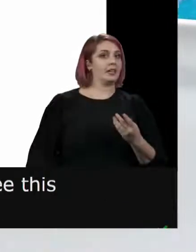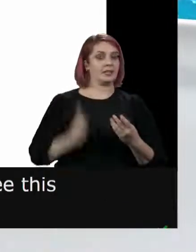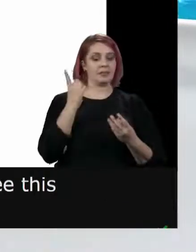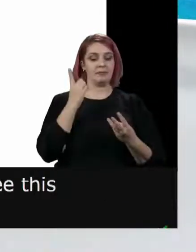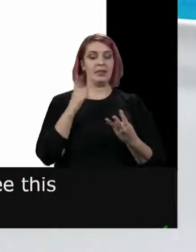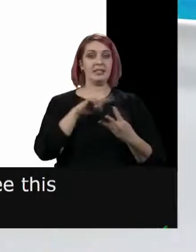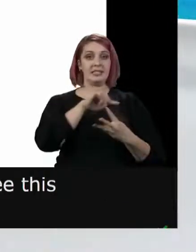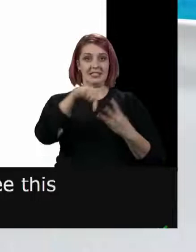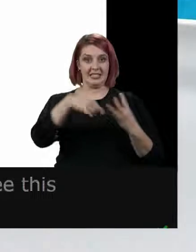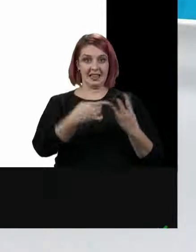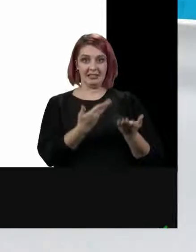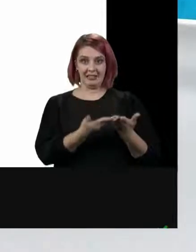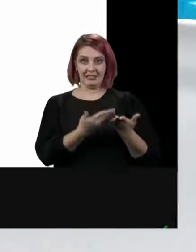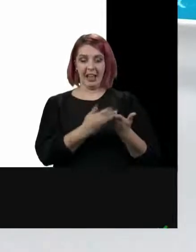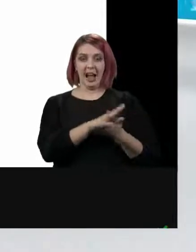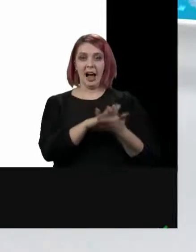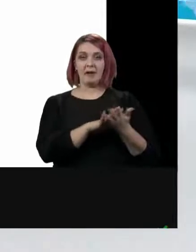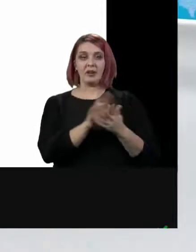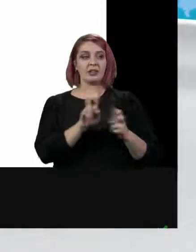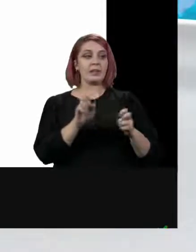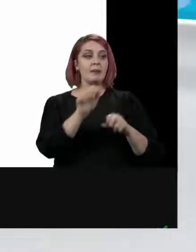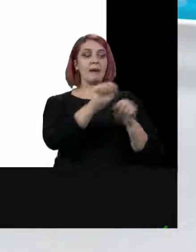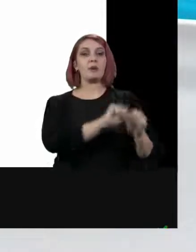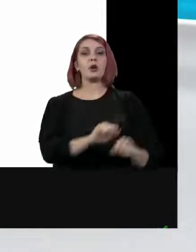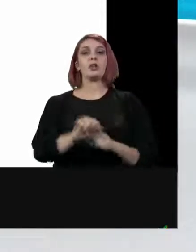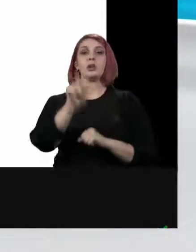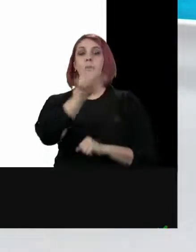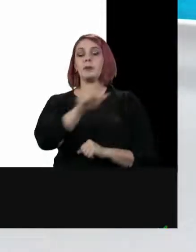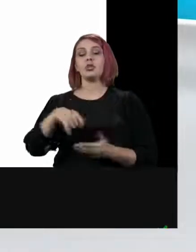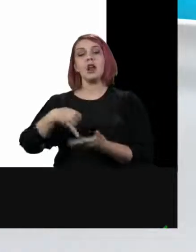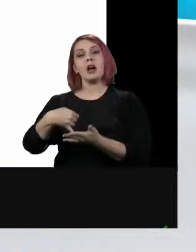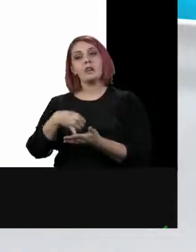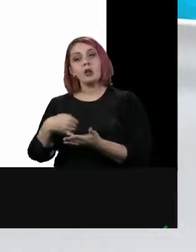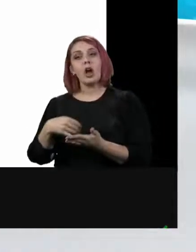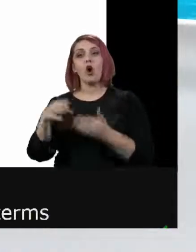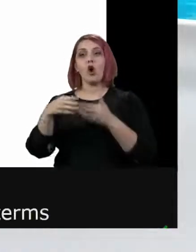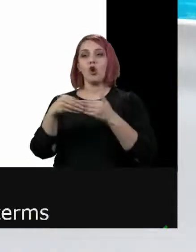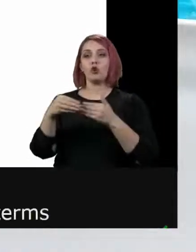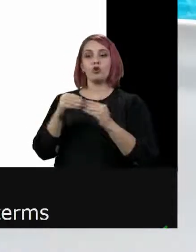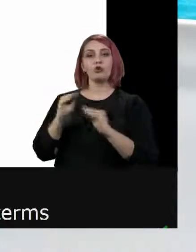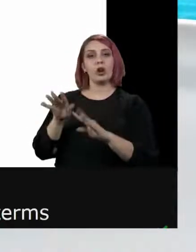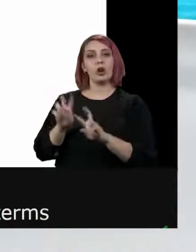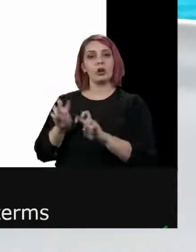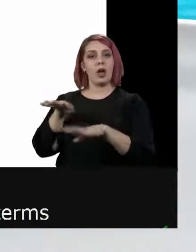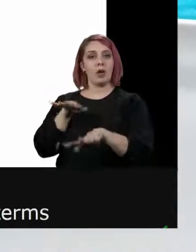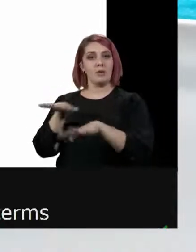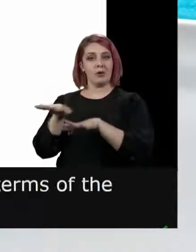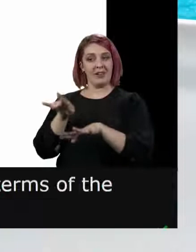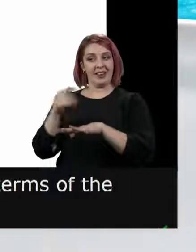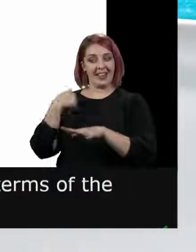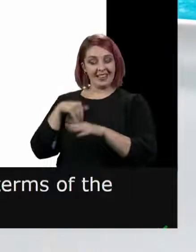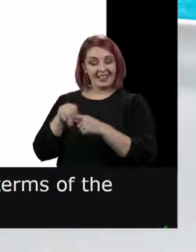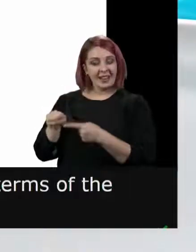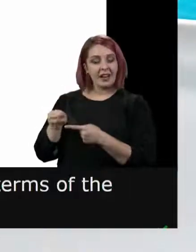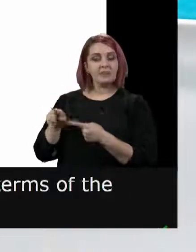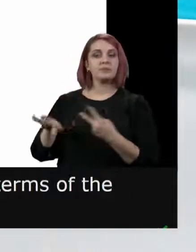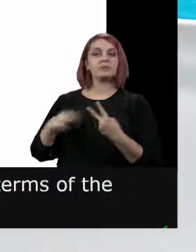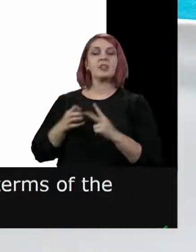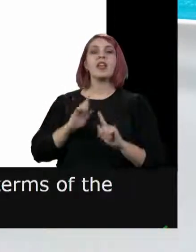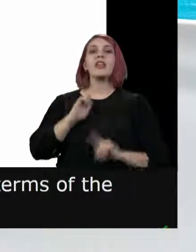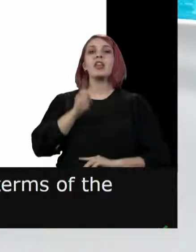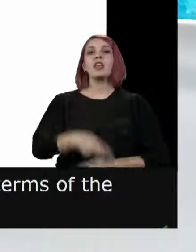three big challenges in terms of the protection of vulnerable people, accessibility, and so